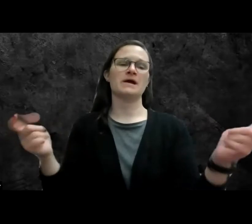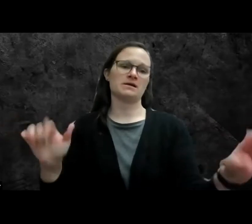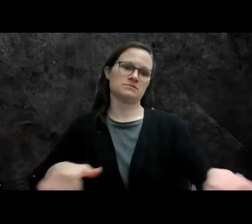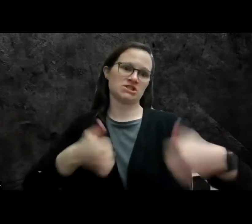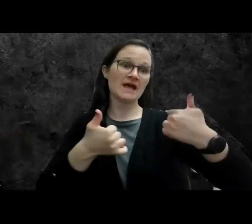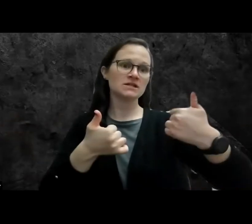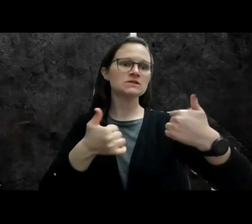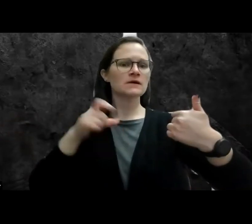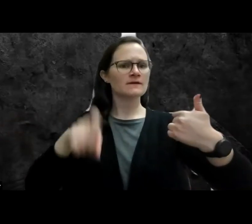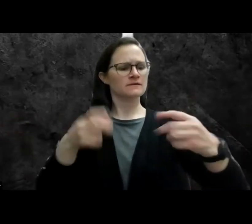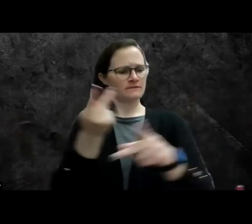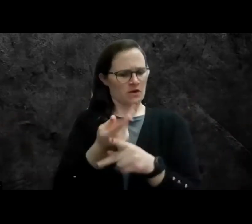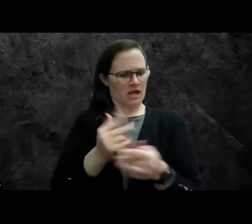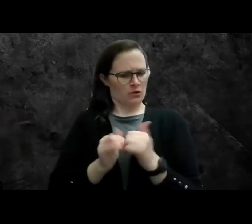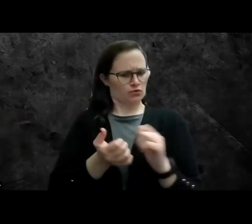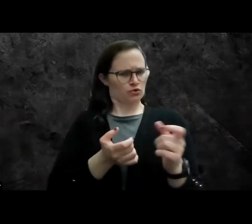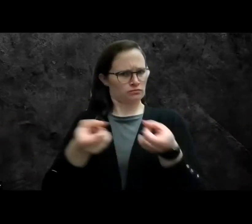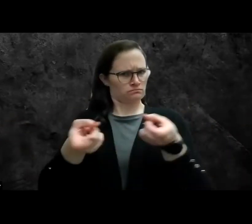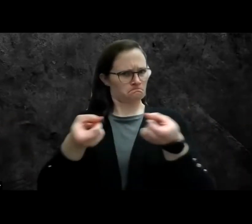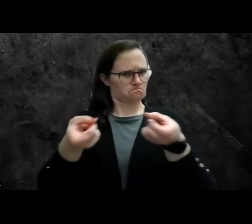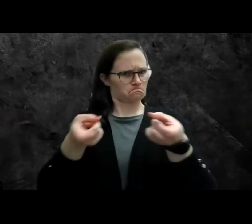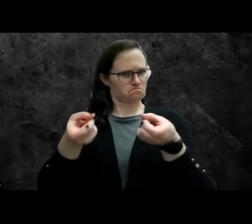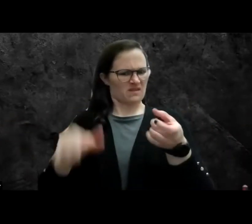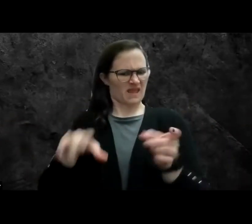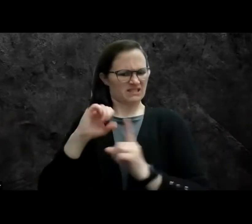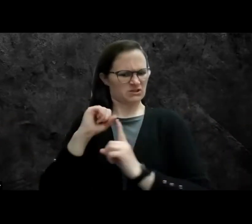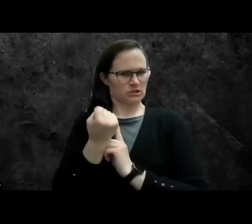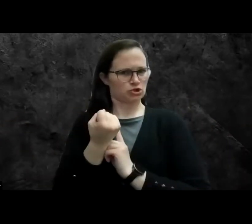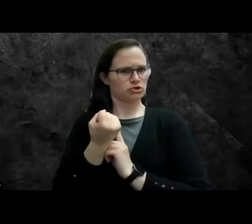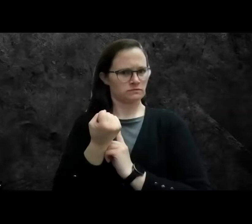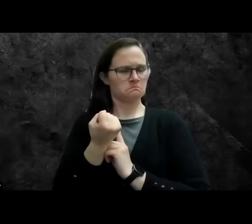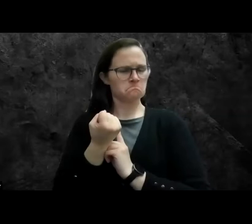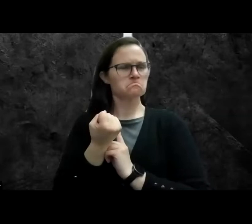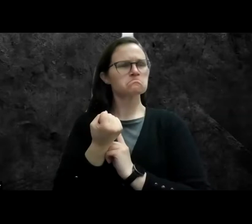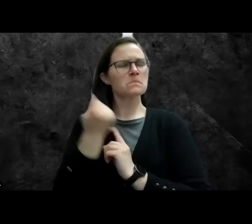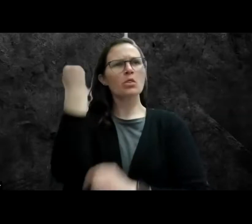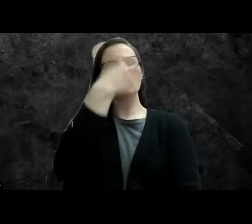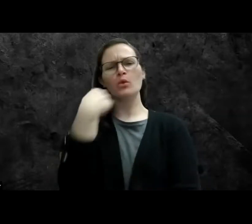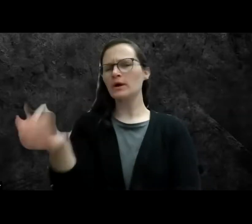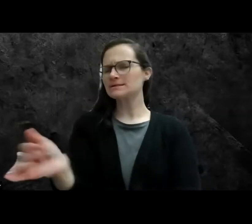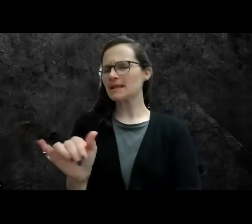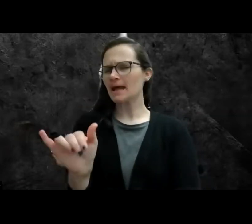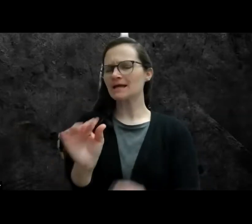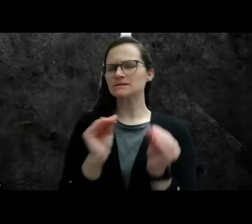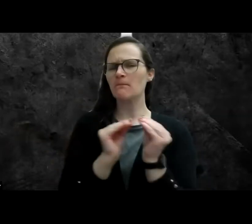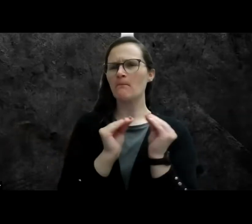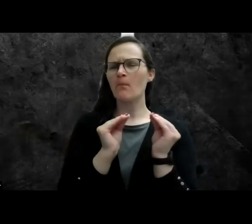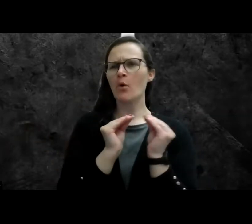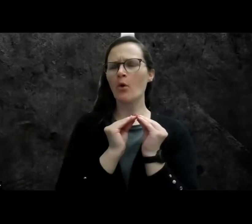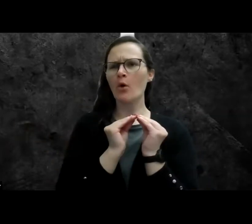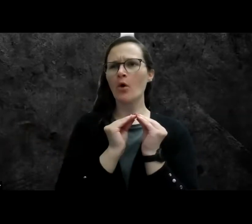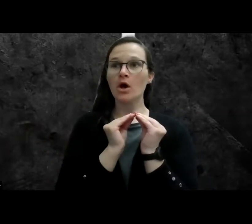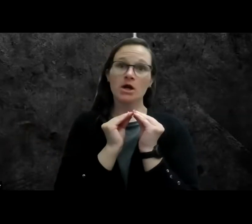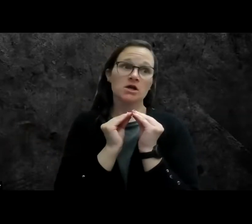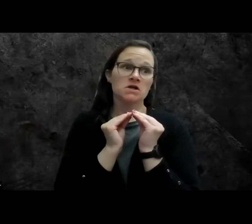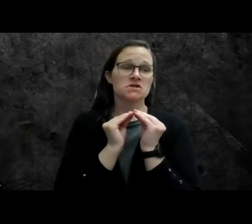of an environment. And it looks pretty much like this is more like what we are going to have